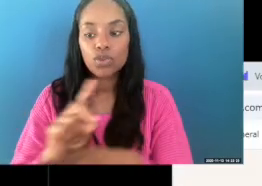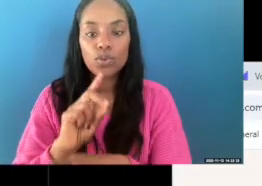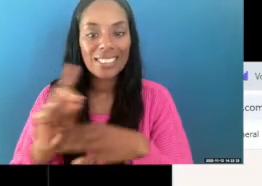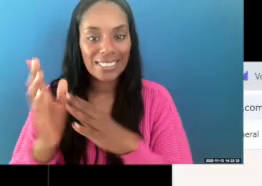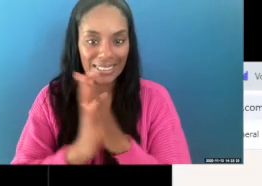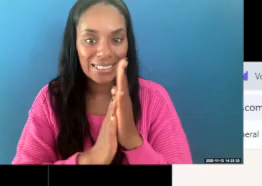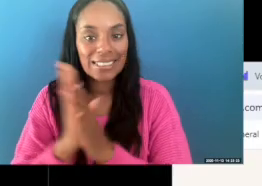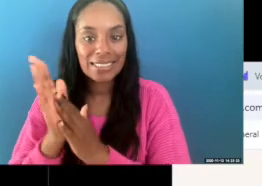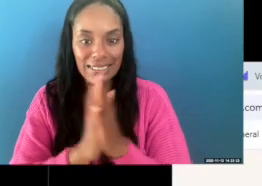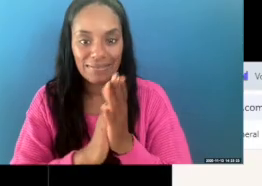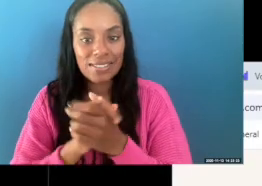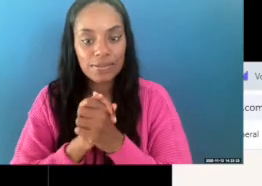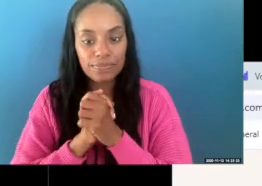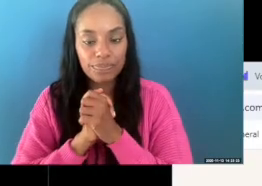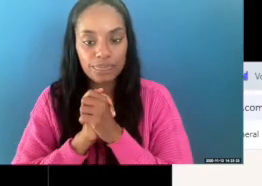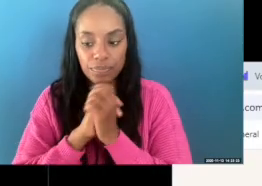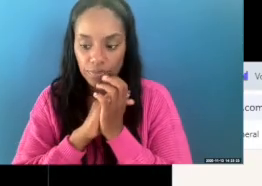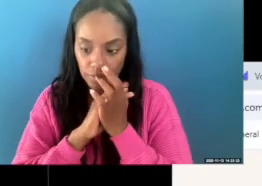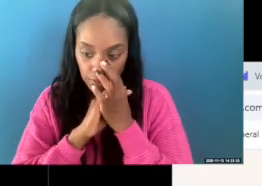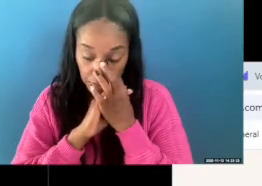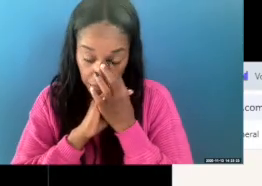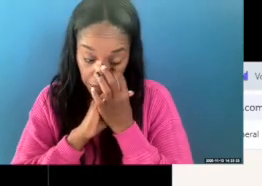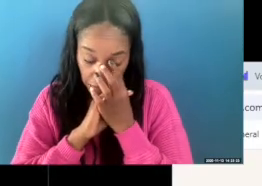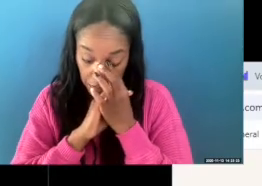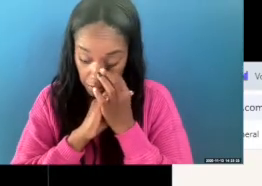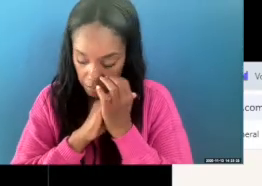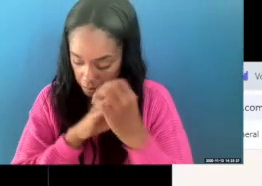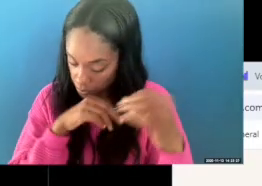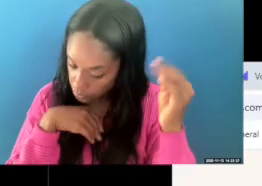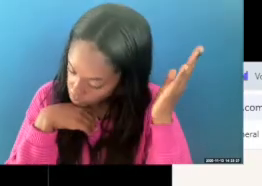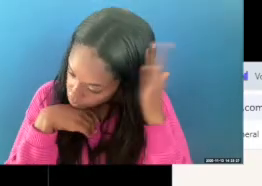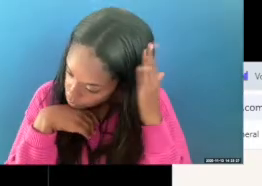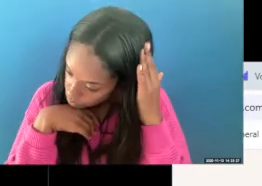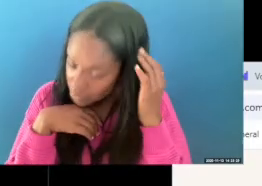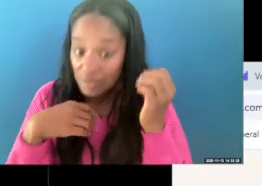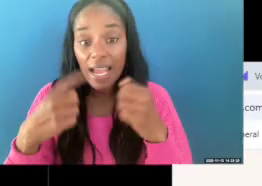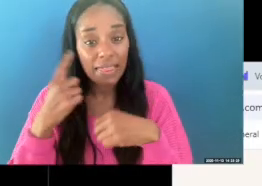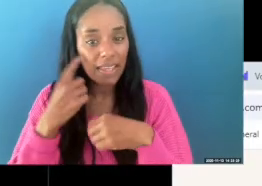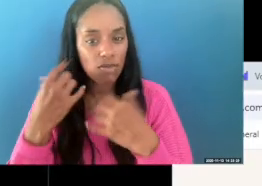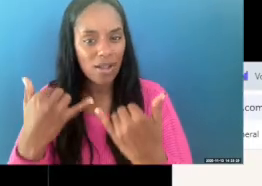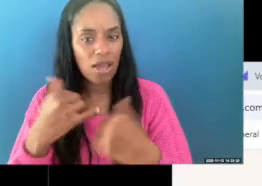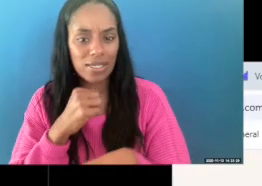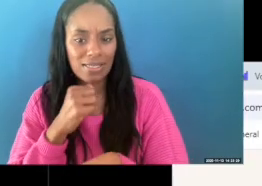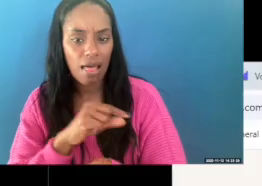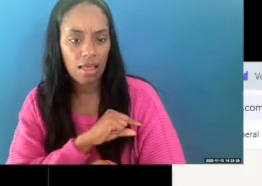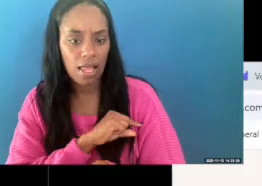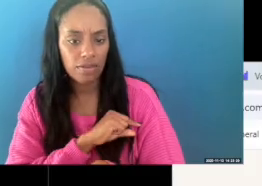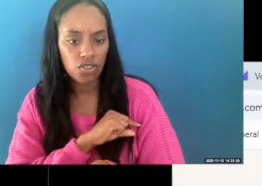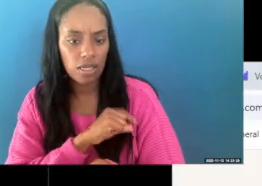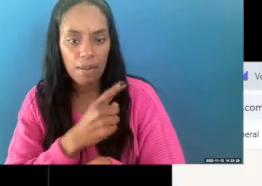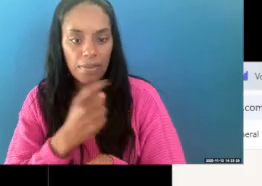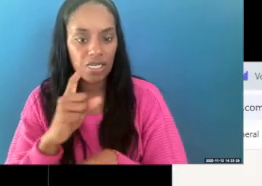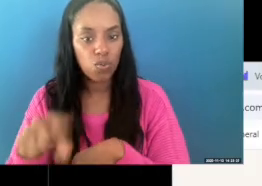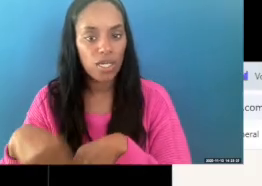charging locations, you're not using it to install the infrastructure itself. You're just using it to pay for it like they do with some of your light duty incentive.